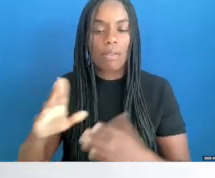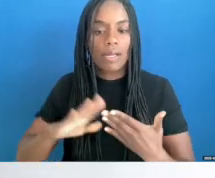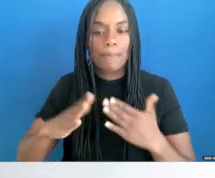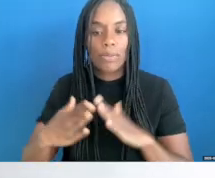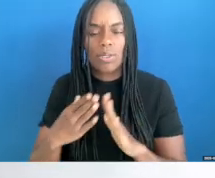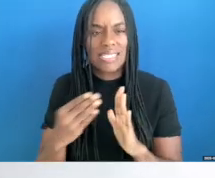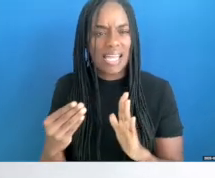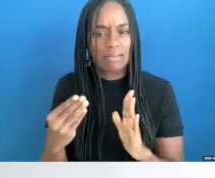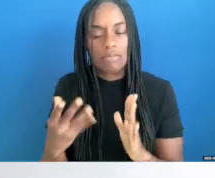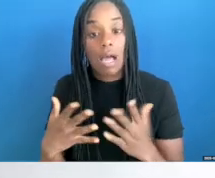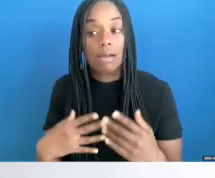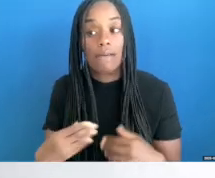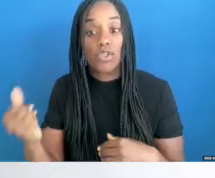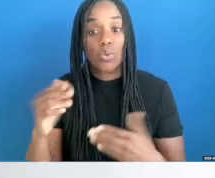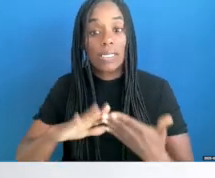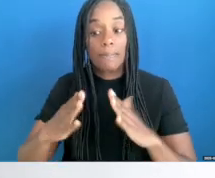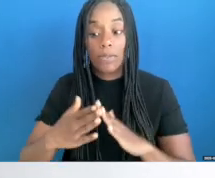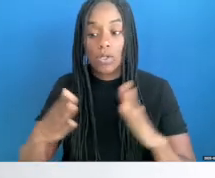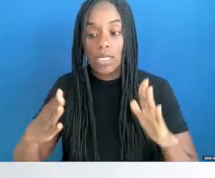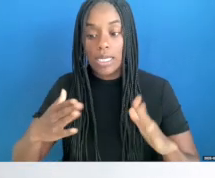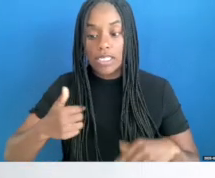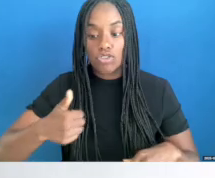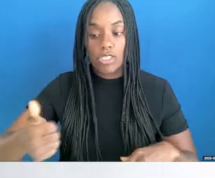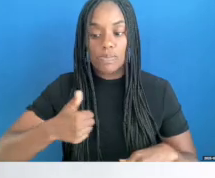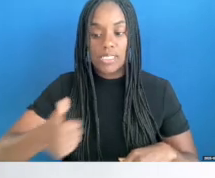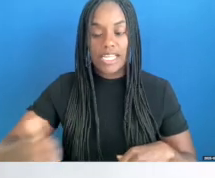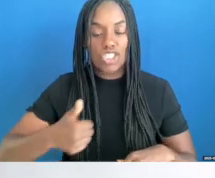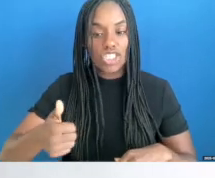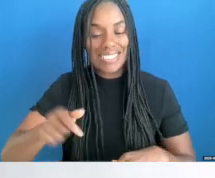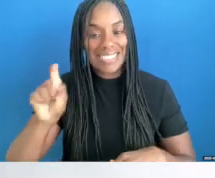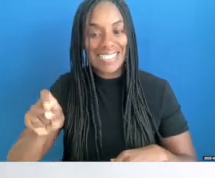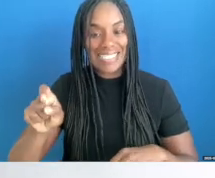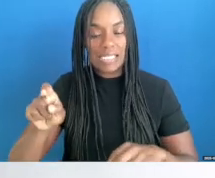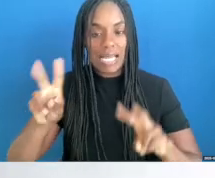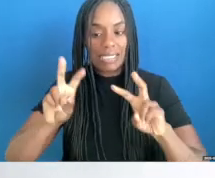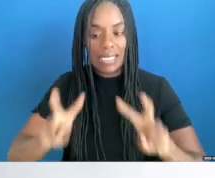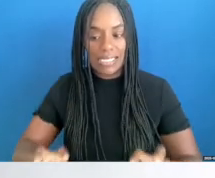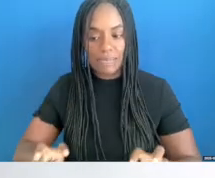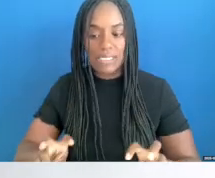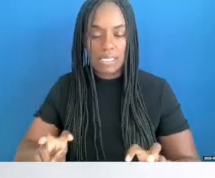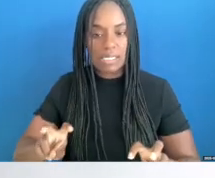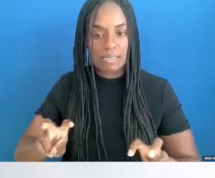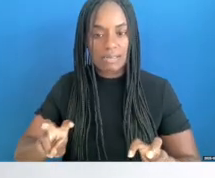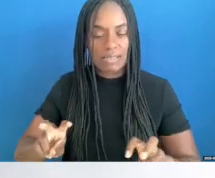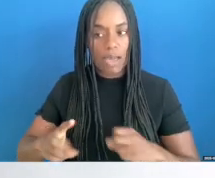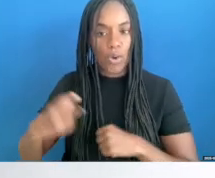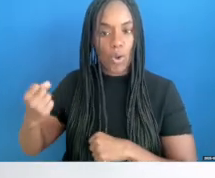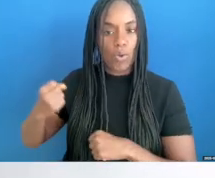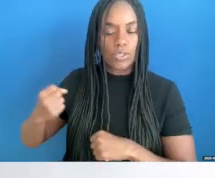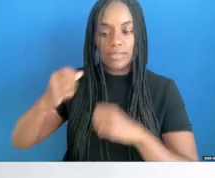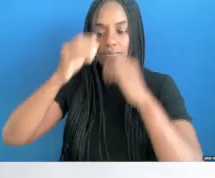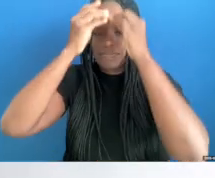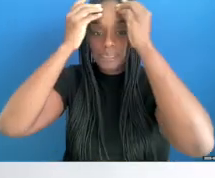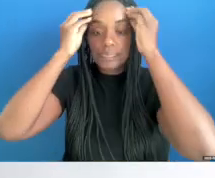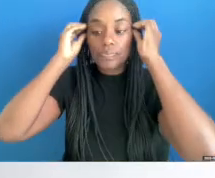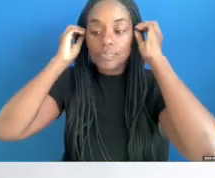a few community transportation needs assessment out of that set-aside. Thanks. And one thing I'll add